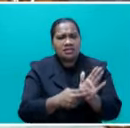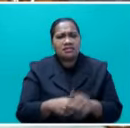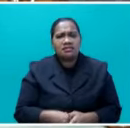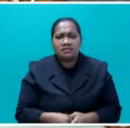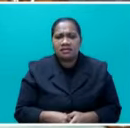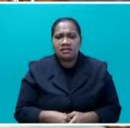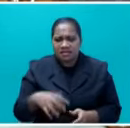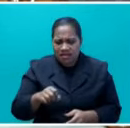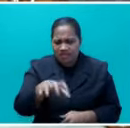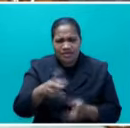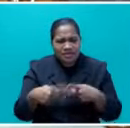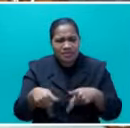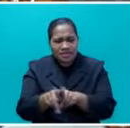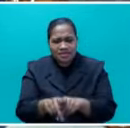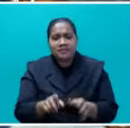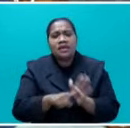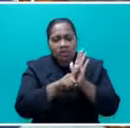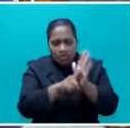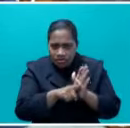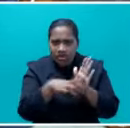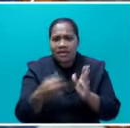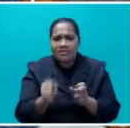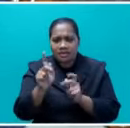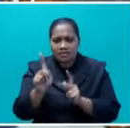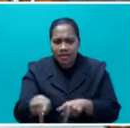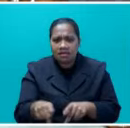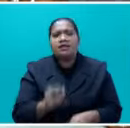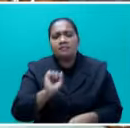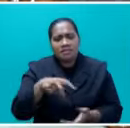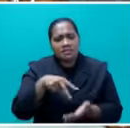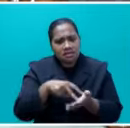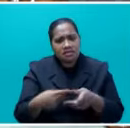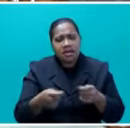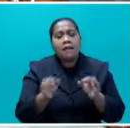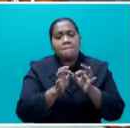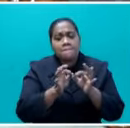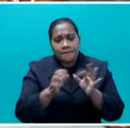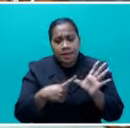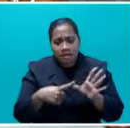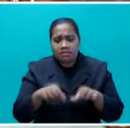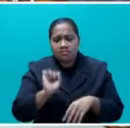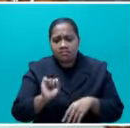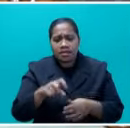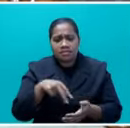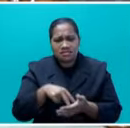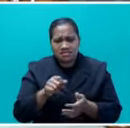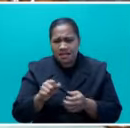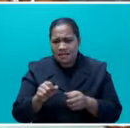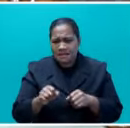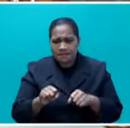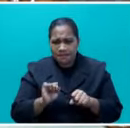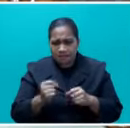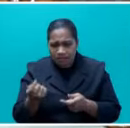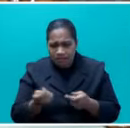area, Lautoka, Shirley Park, Lautoka bus stand and market, Bar bus stand and market, Lambasa Civic Center,